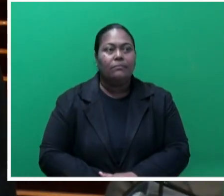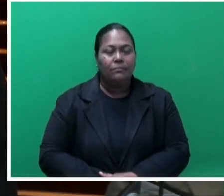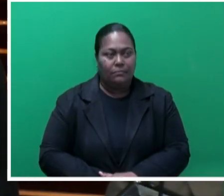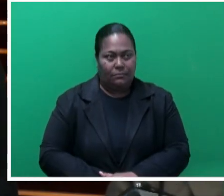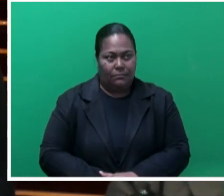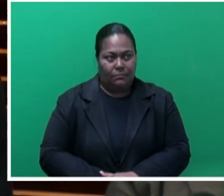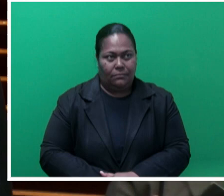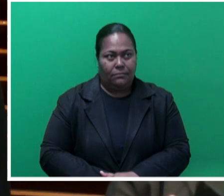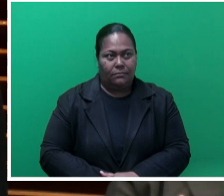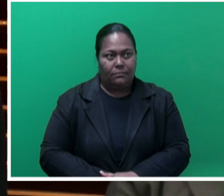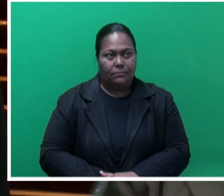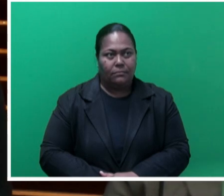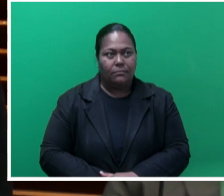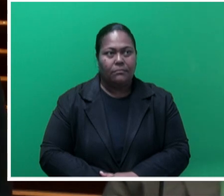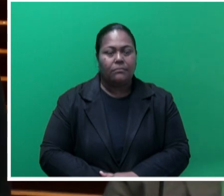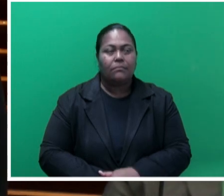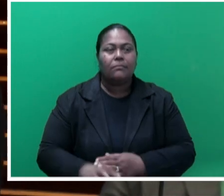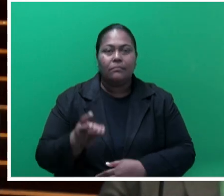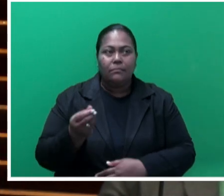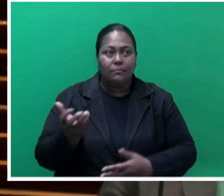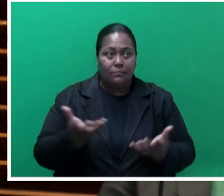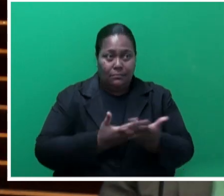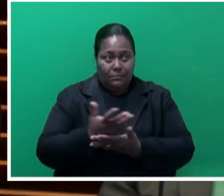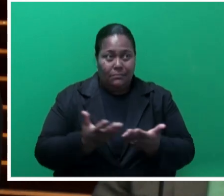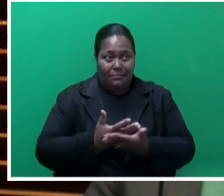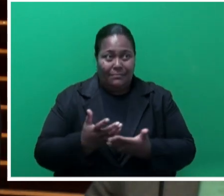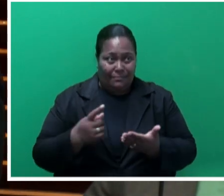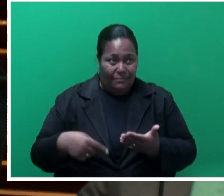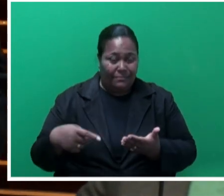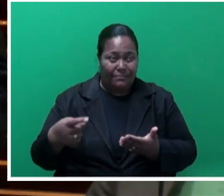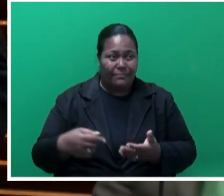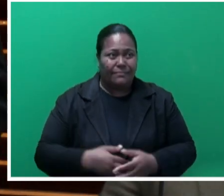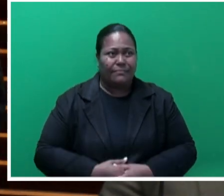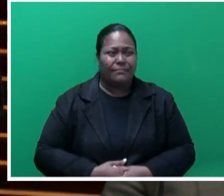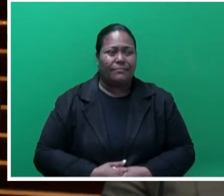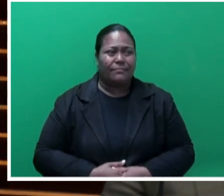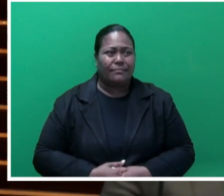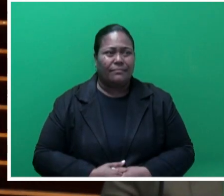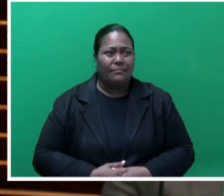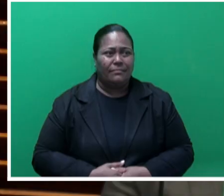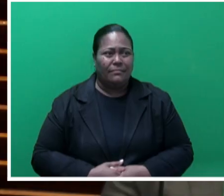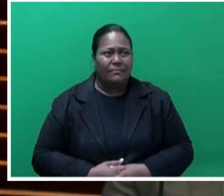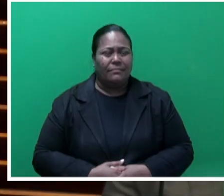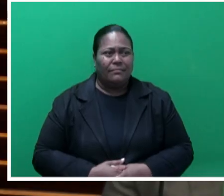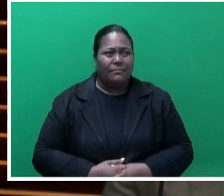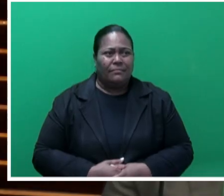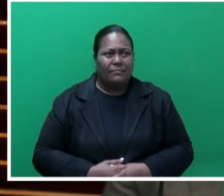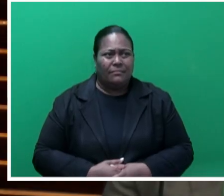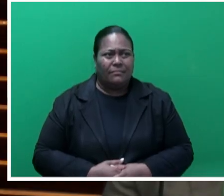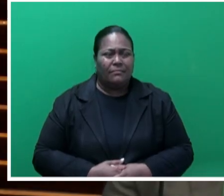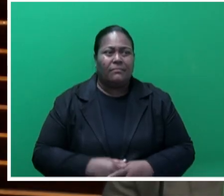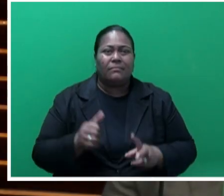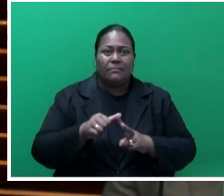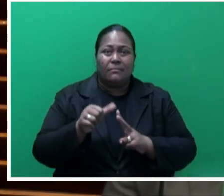discussions that will be going on after this, and I'll stand. Oh, and just in answer to the question regarding the